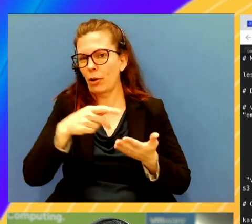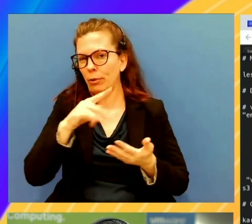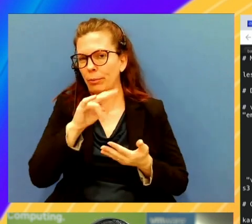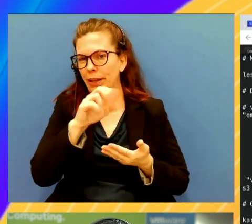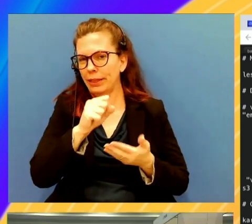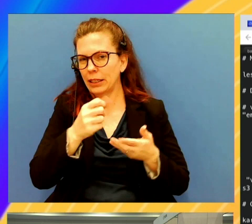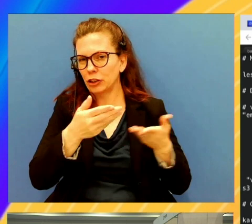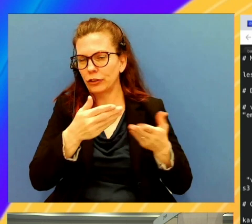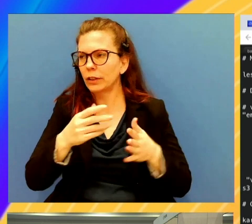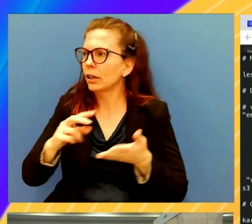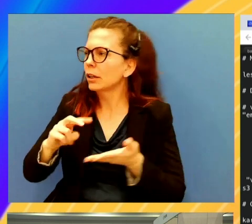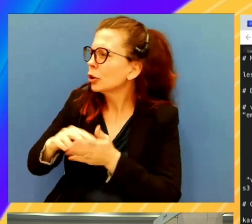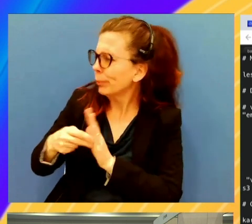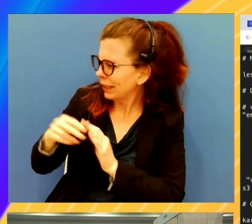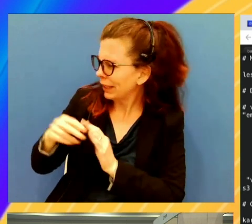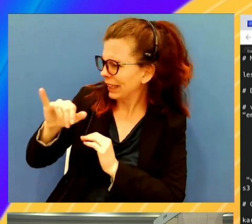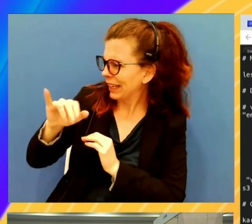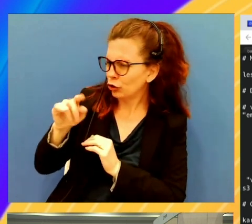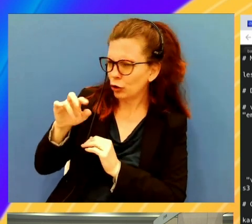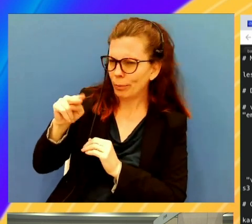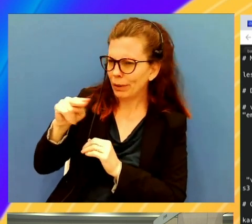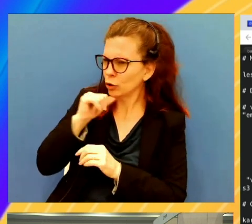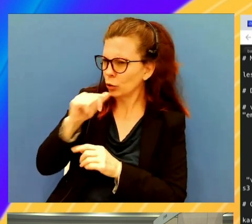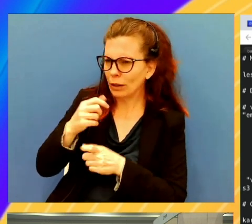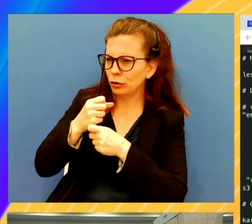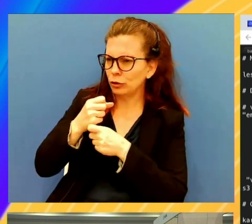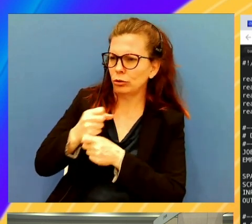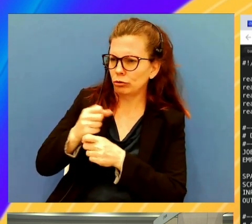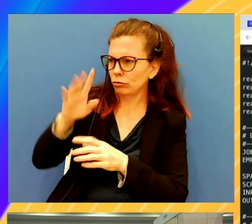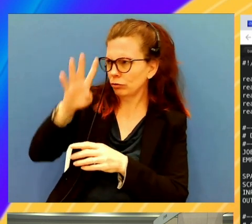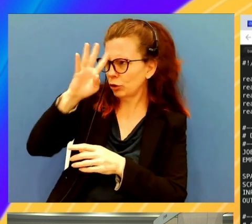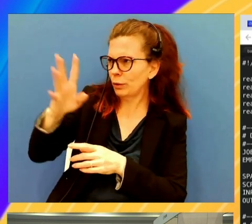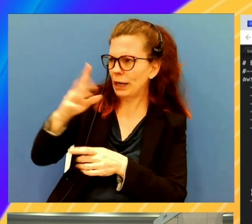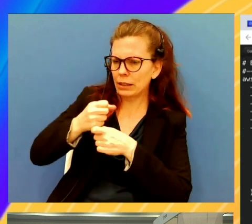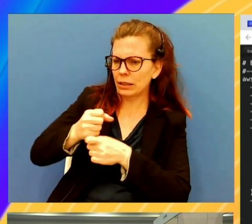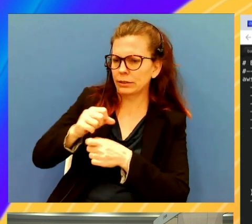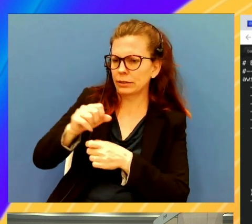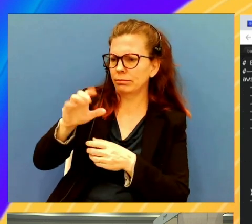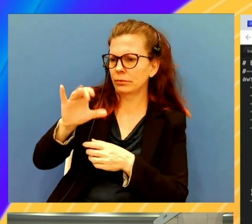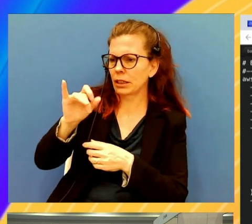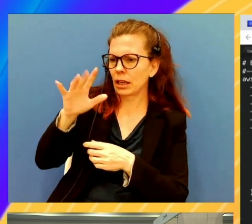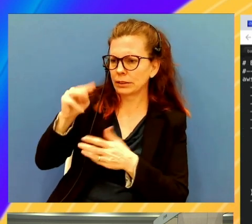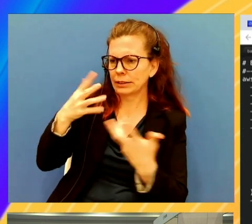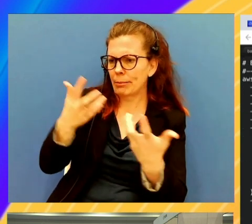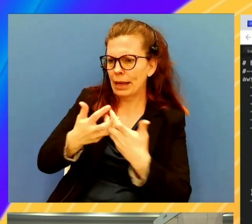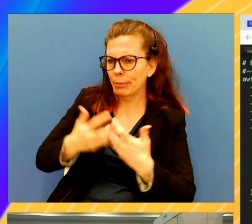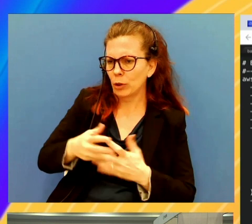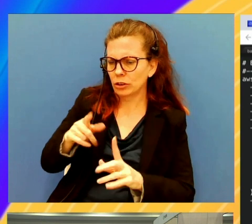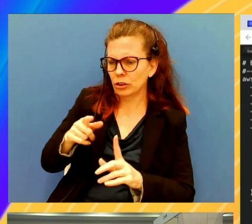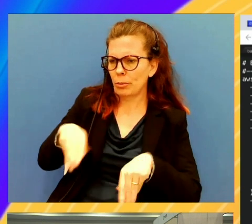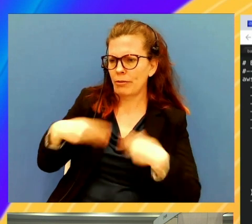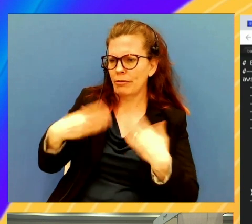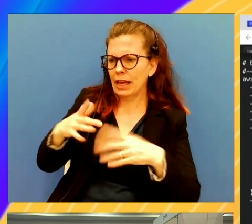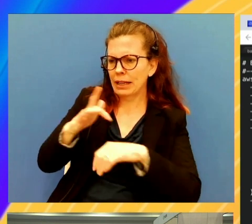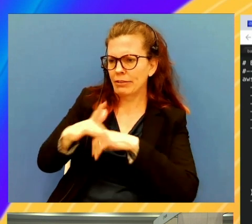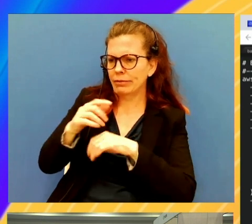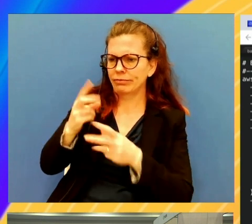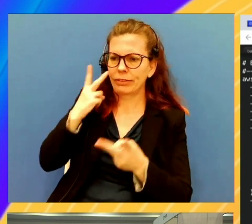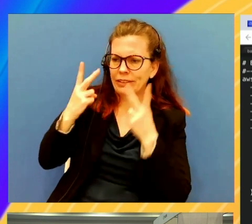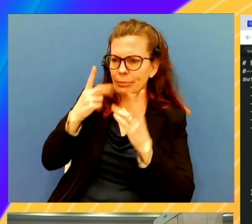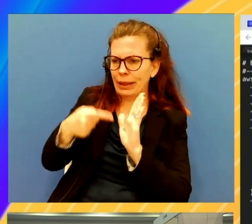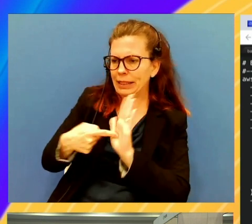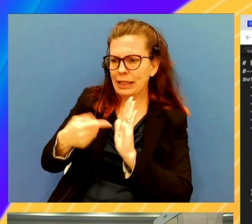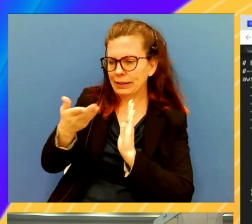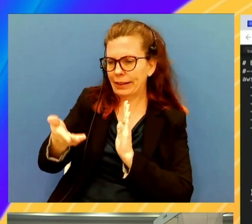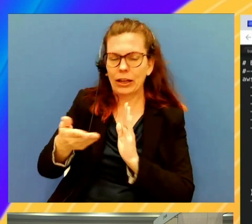mean you don't have to create like some sort of custom output to be able to provide visibility into this. It's just there. Exactly. Yeah, so it's like a new feature